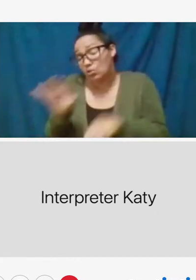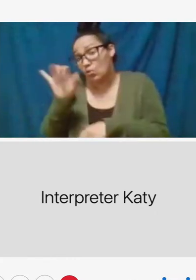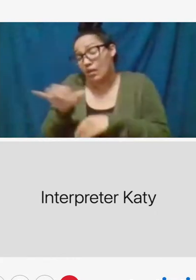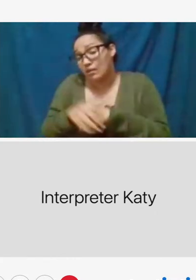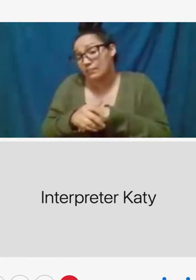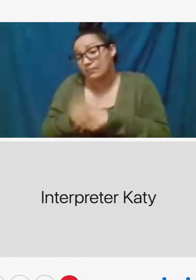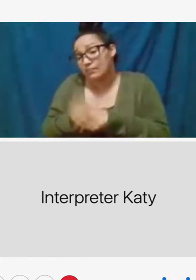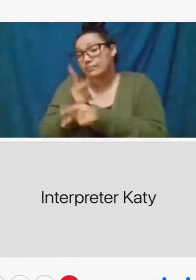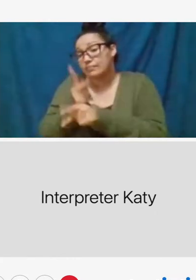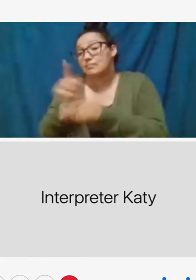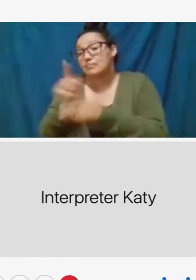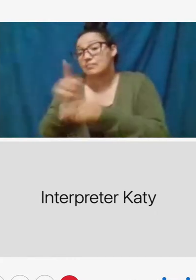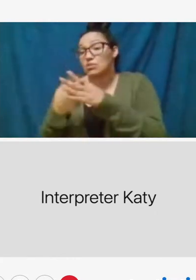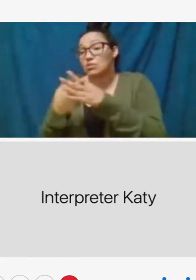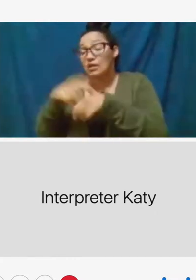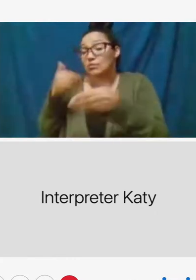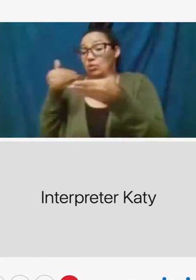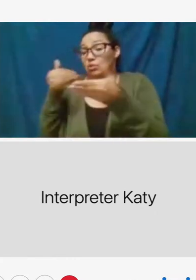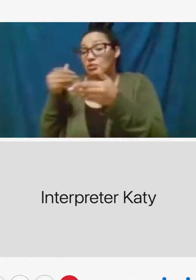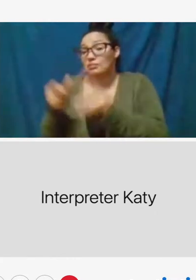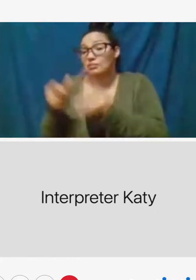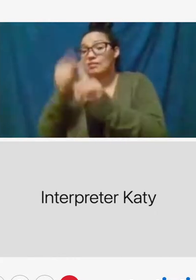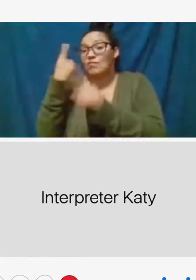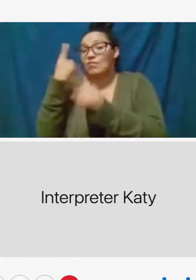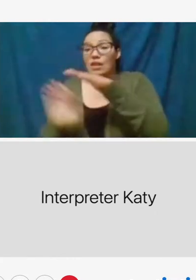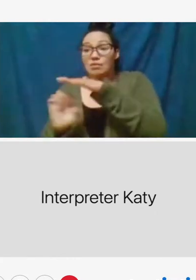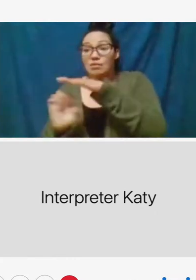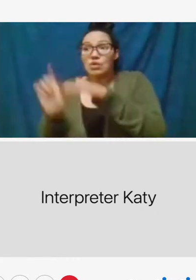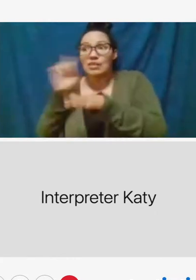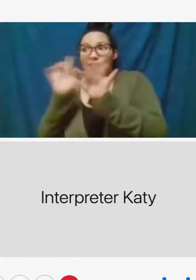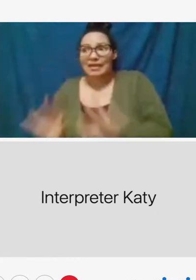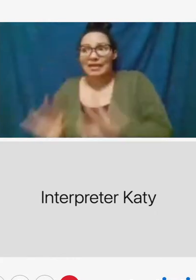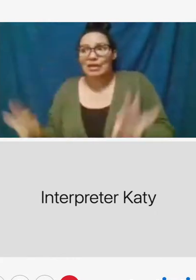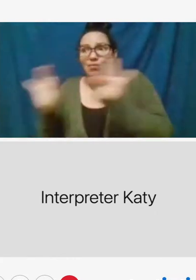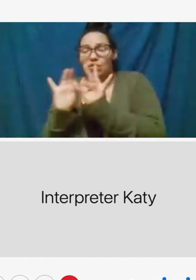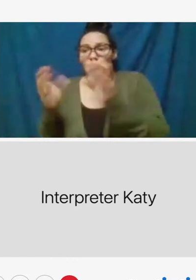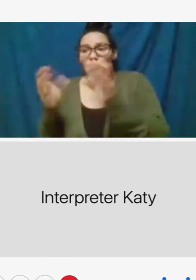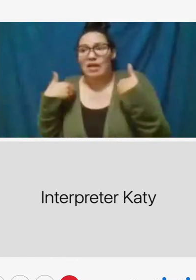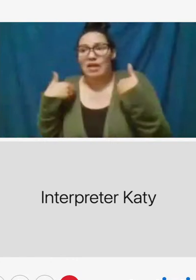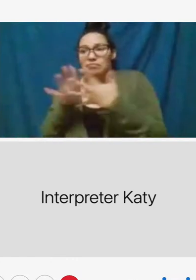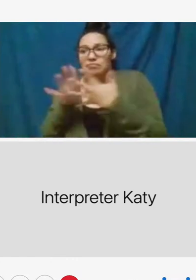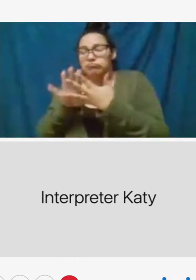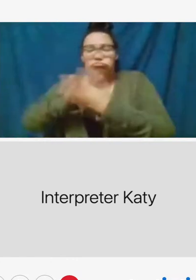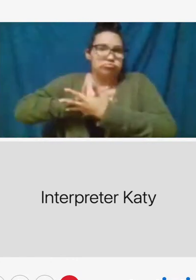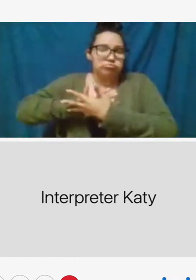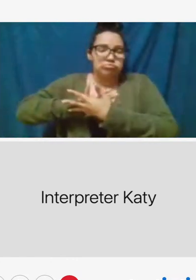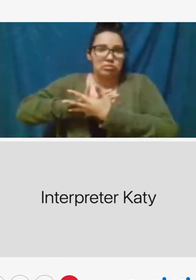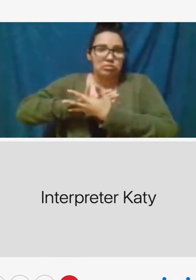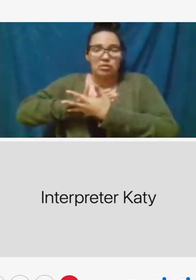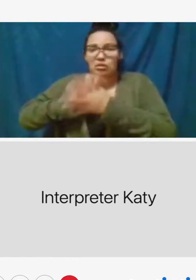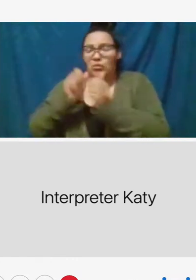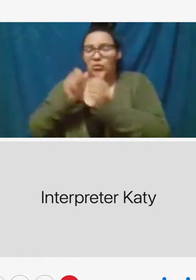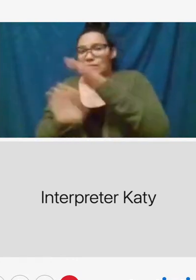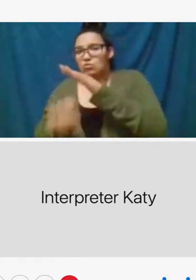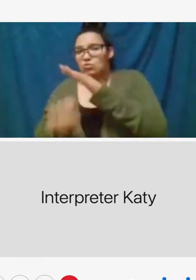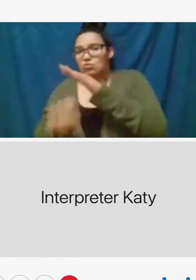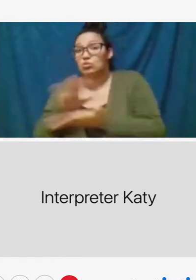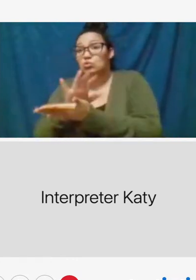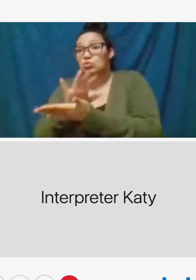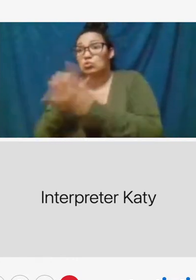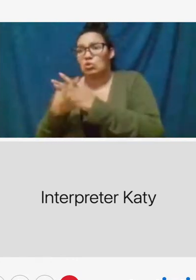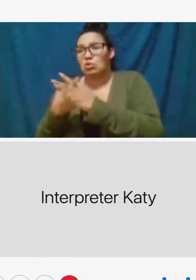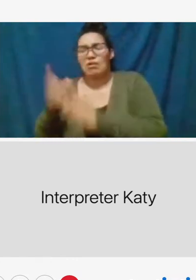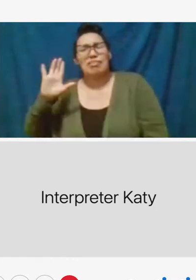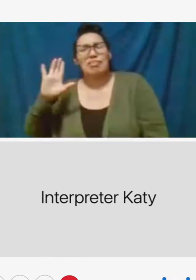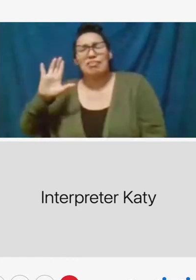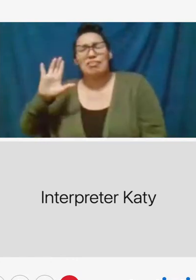particularly for the elementaries I think is really important we have a disparity right now in start times at elementary the schools in Bloomington start really late and not only does that